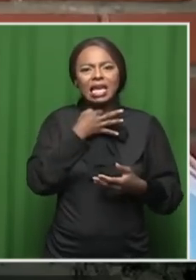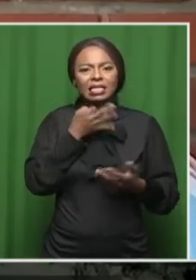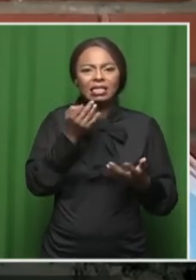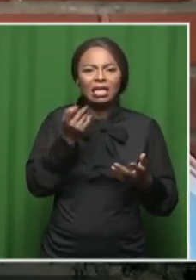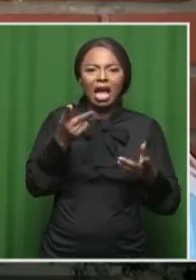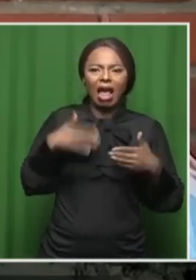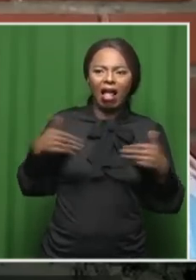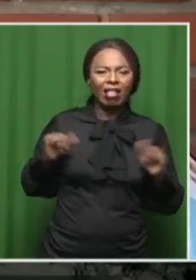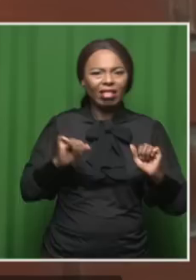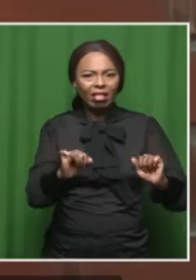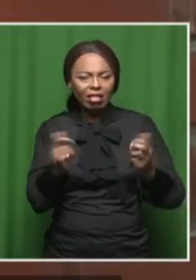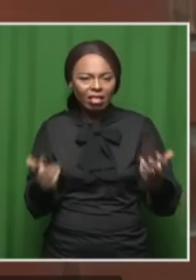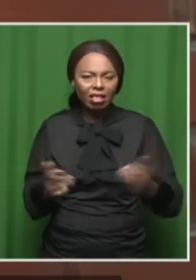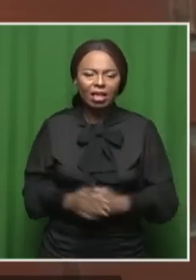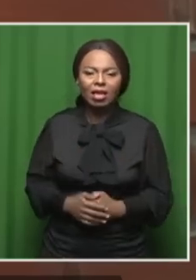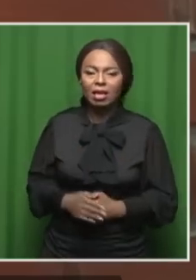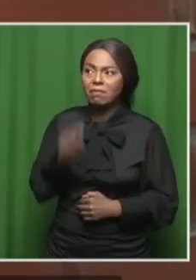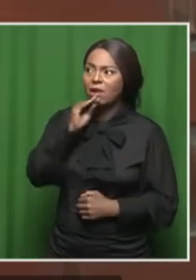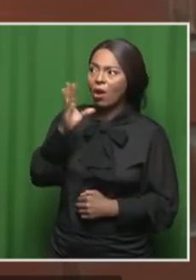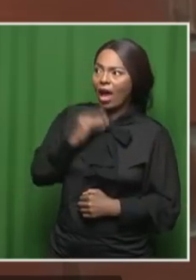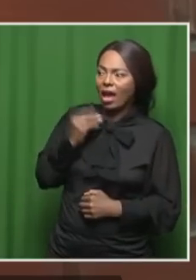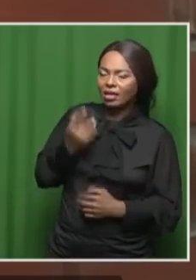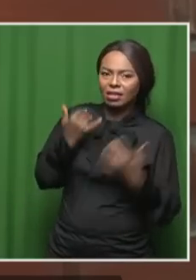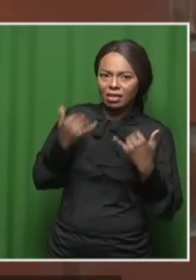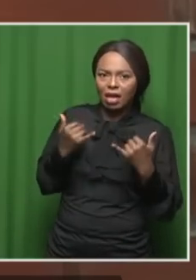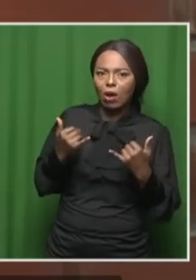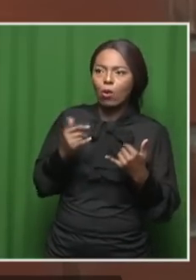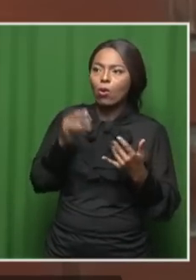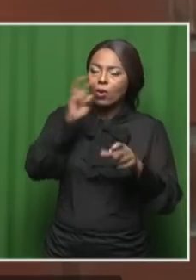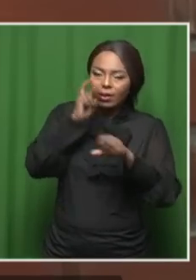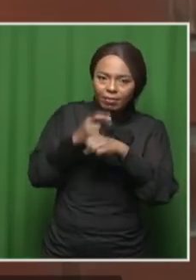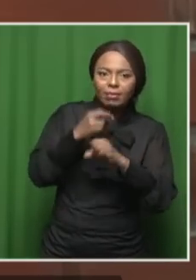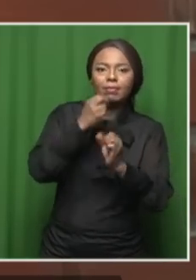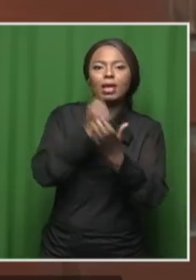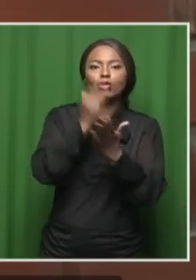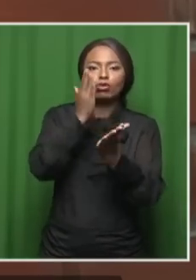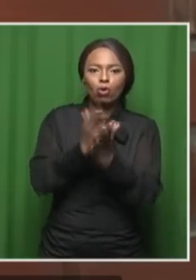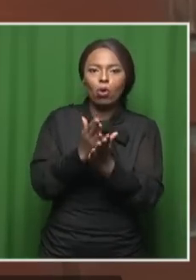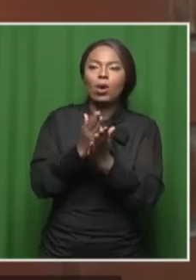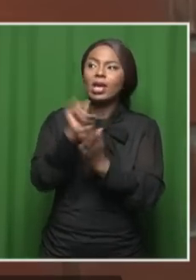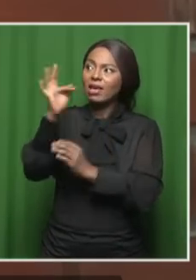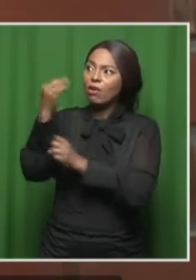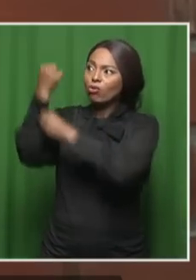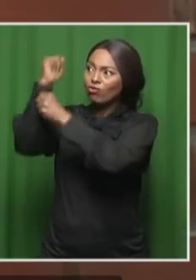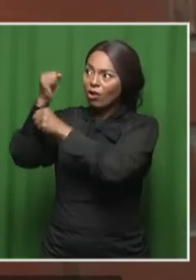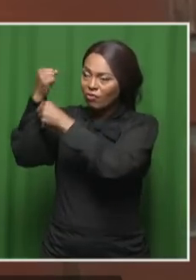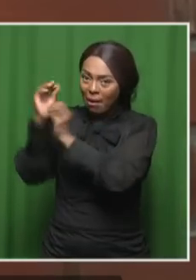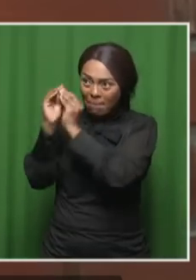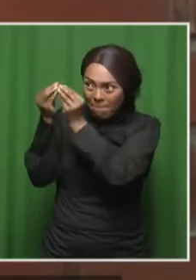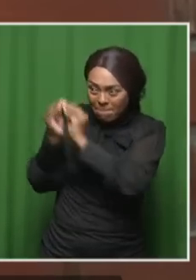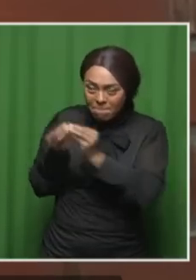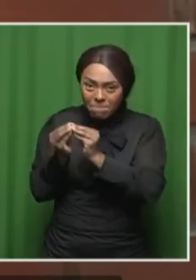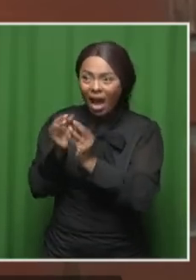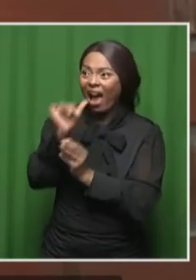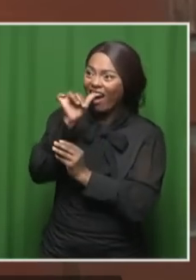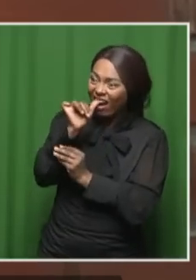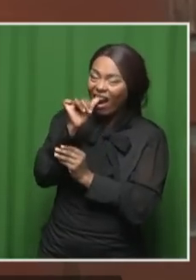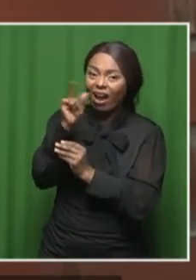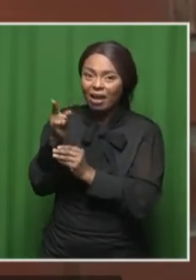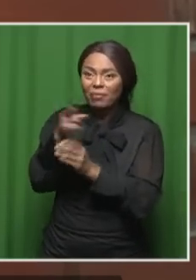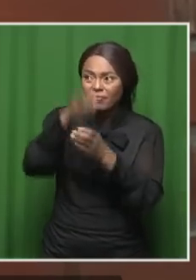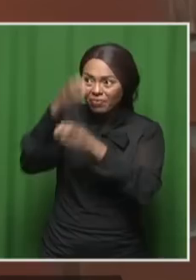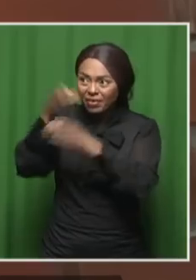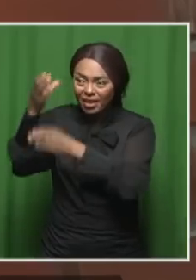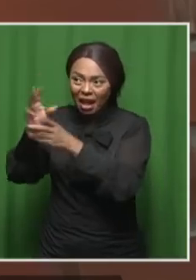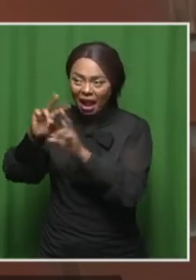now, wherein we are taking this endeavor to make sure that we check with other retailers, is that from the manufacturer himself, is that